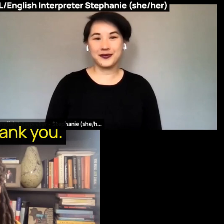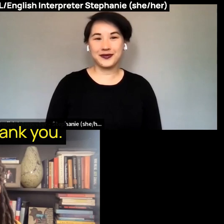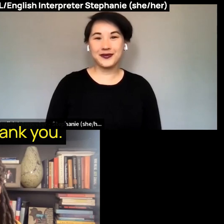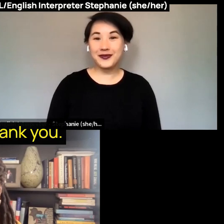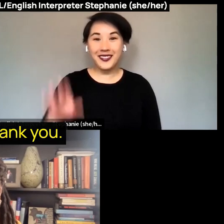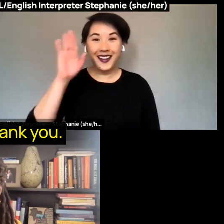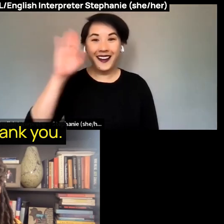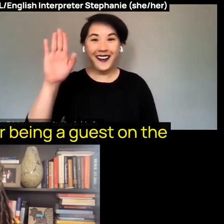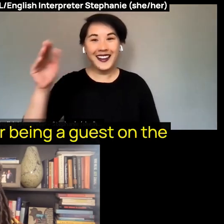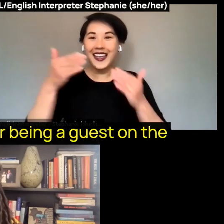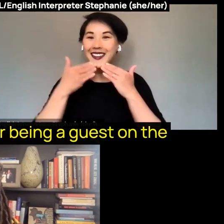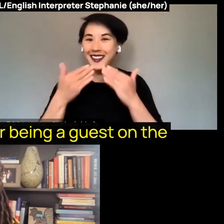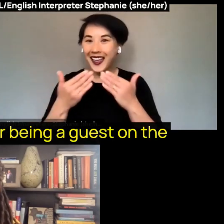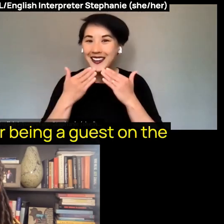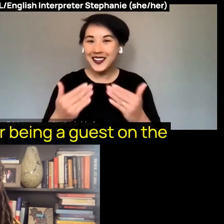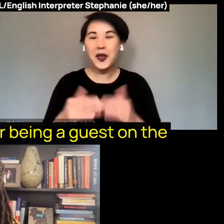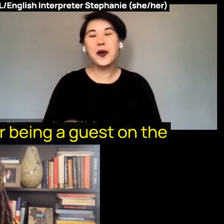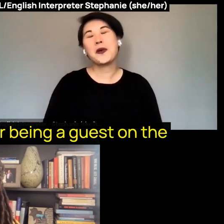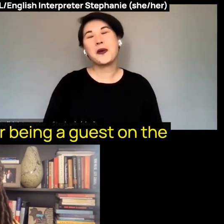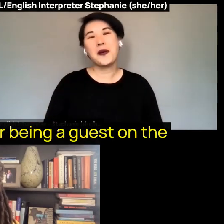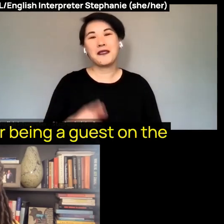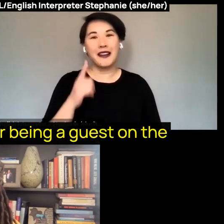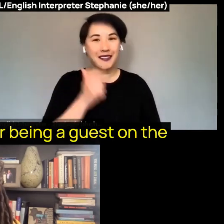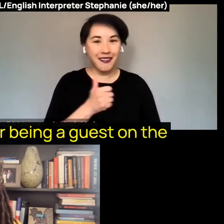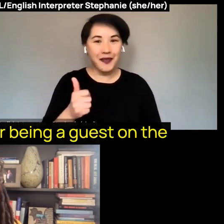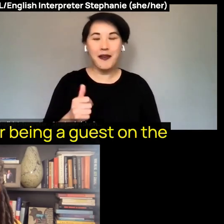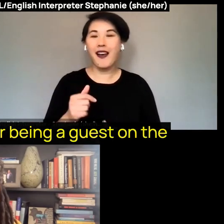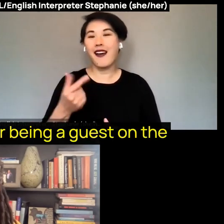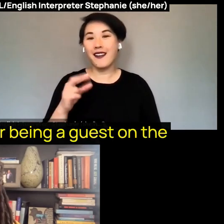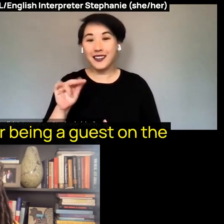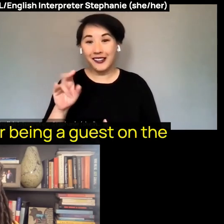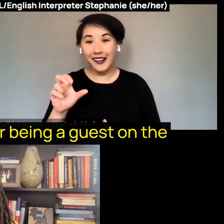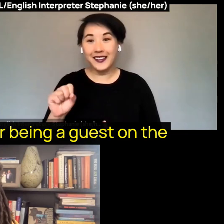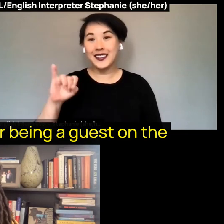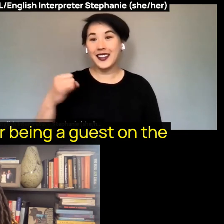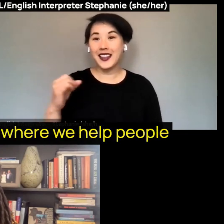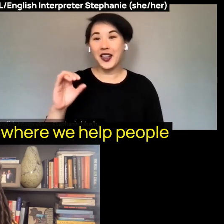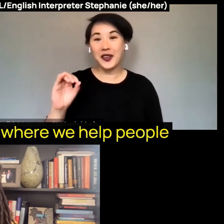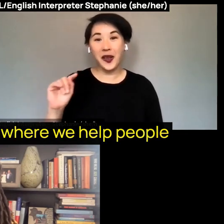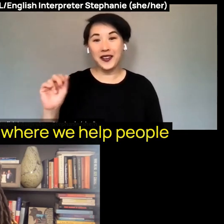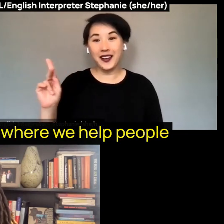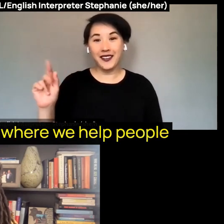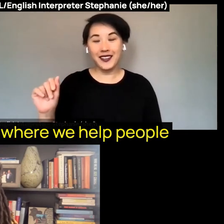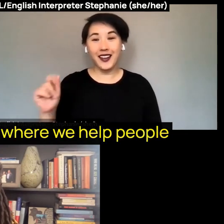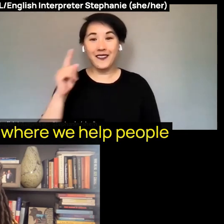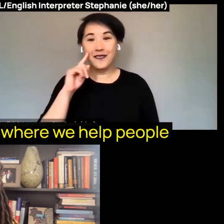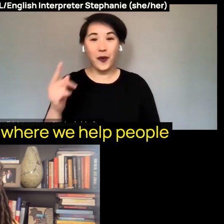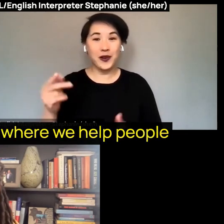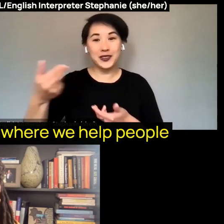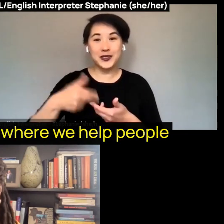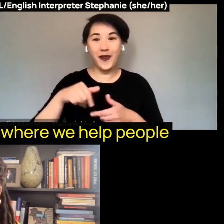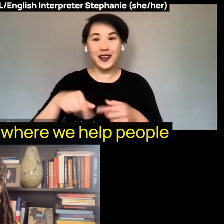Hello, and thank you, Salamat. Gracias, Jotaka, for being a guest on the Be the Boss Now